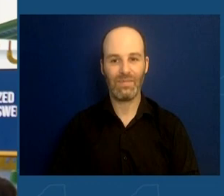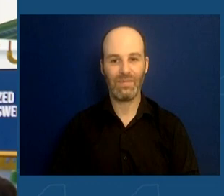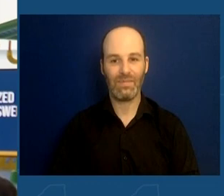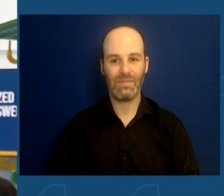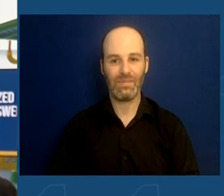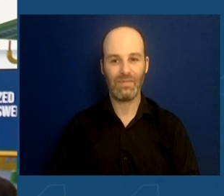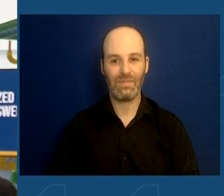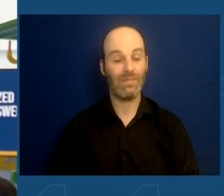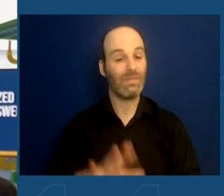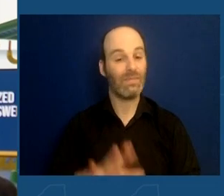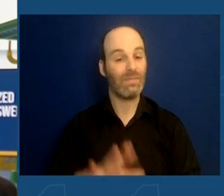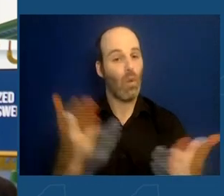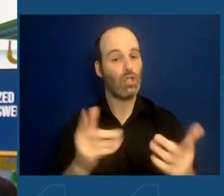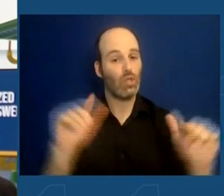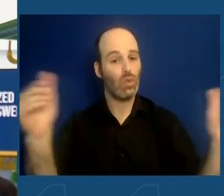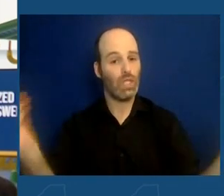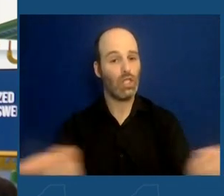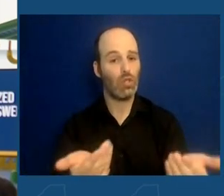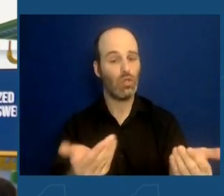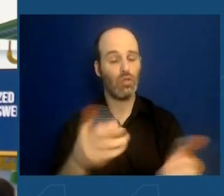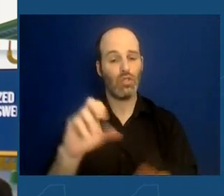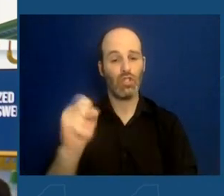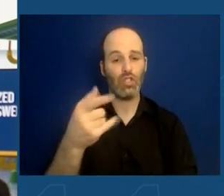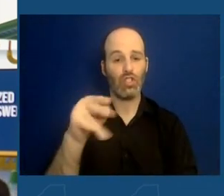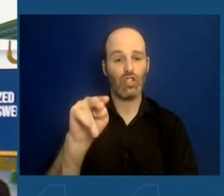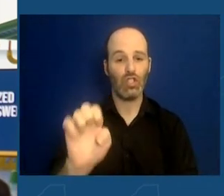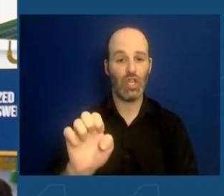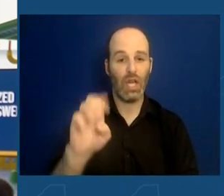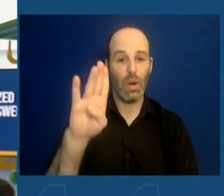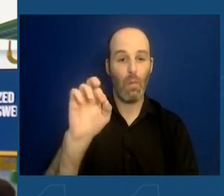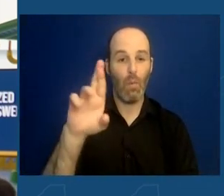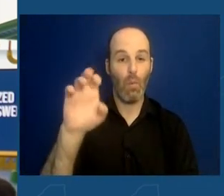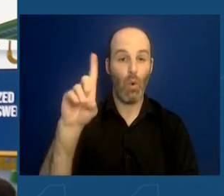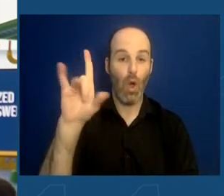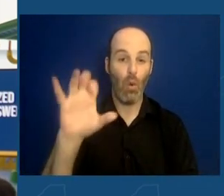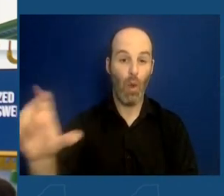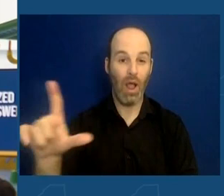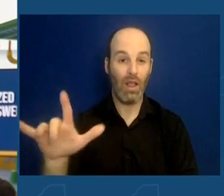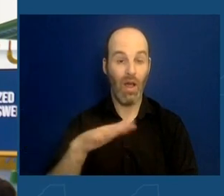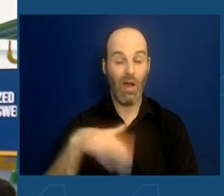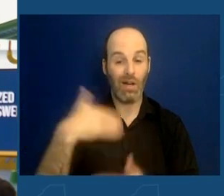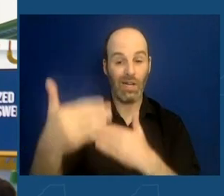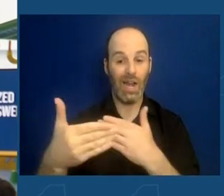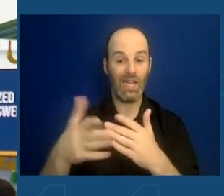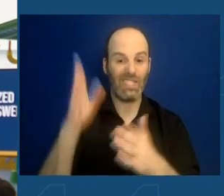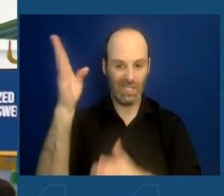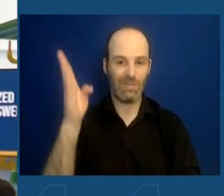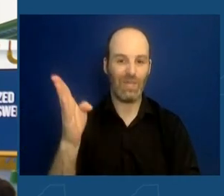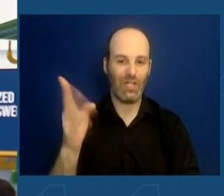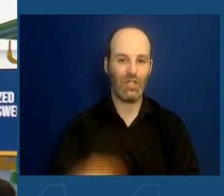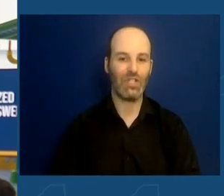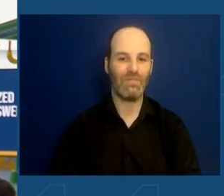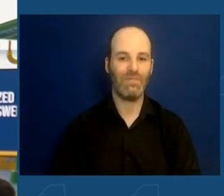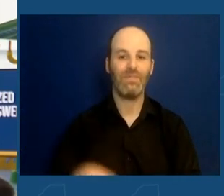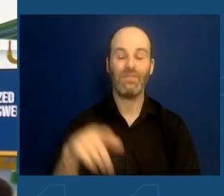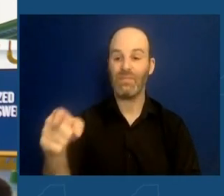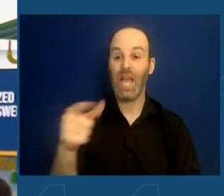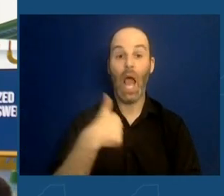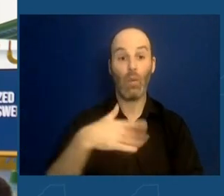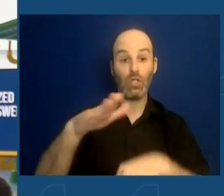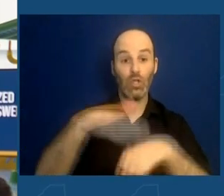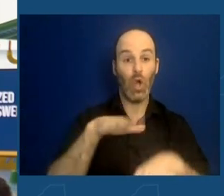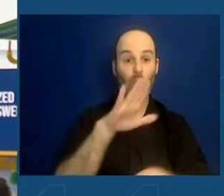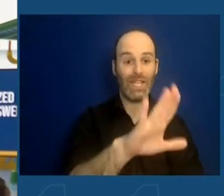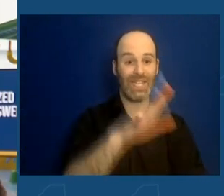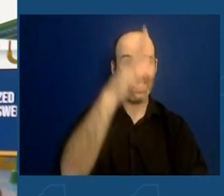I'd like to introduce Shane Broadwell, our next speaker. While he comes up, I would also like to call up his dad and the